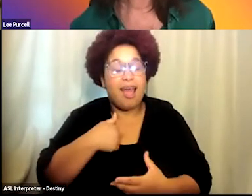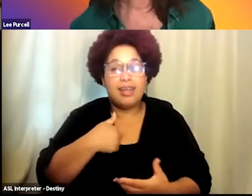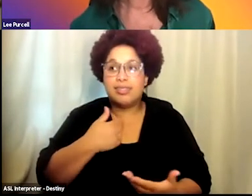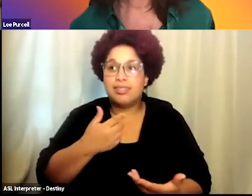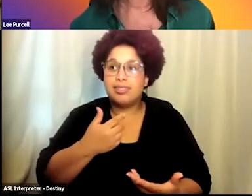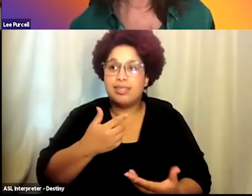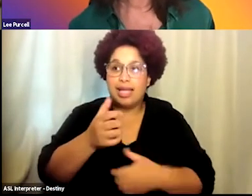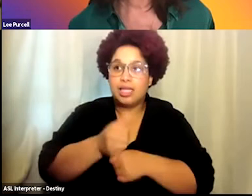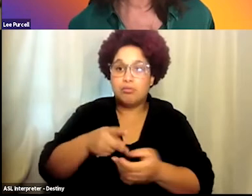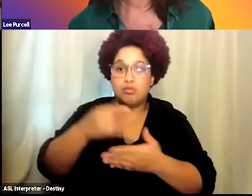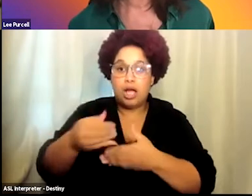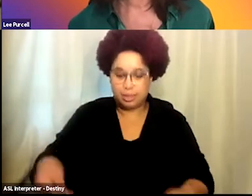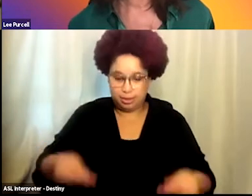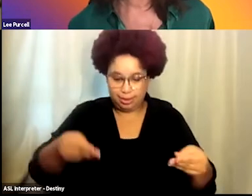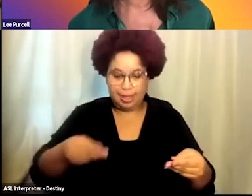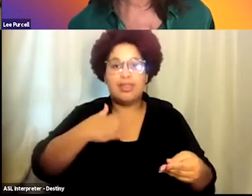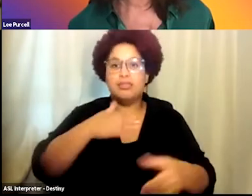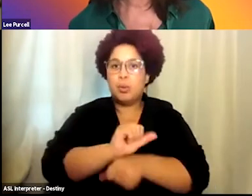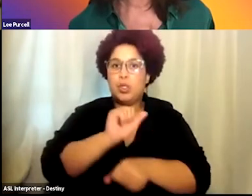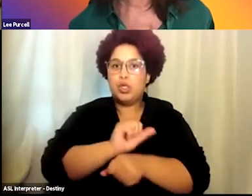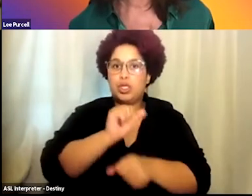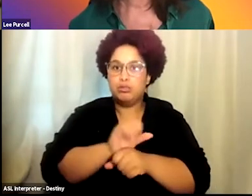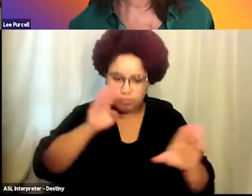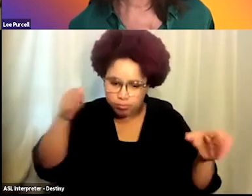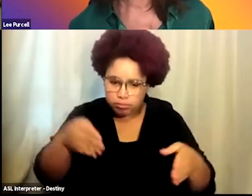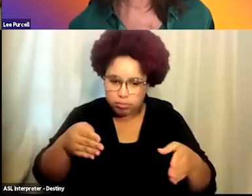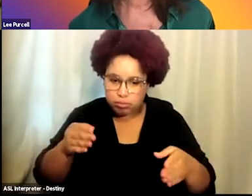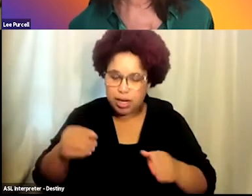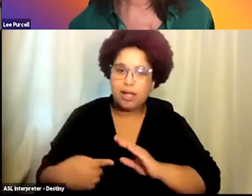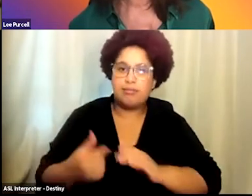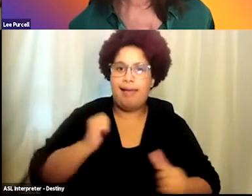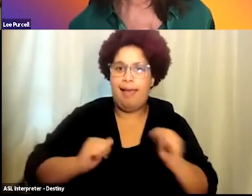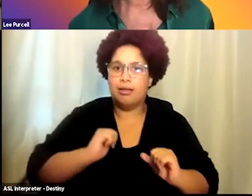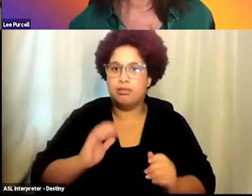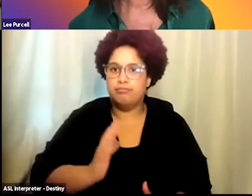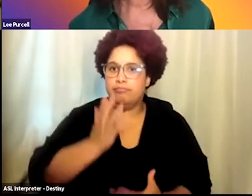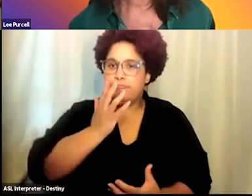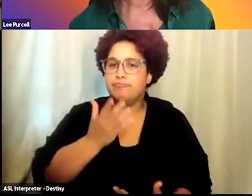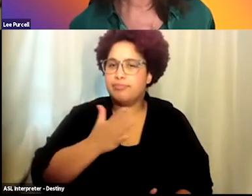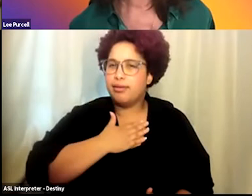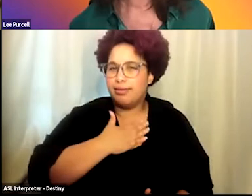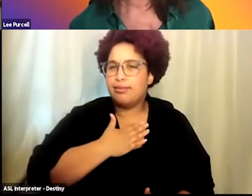I get a project, and that's my work, and I act, and so